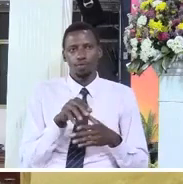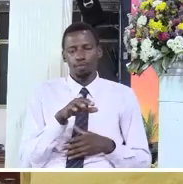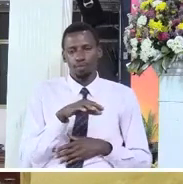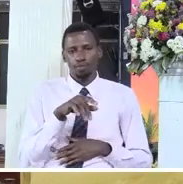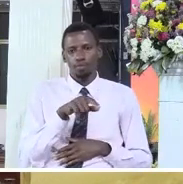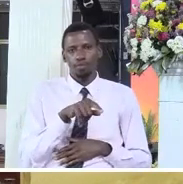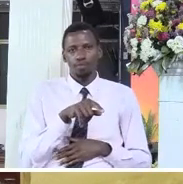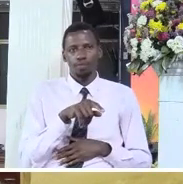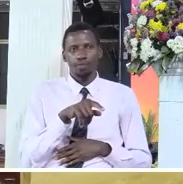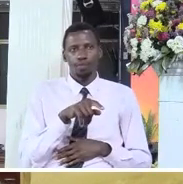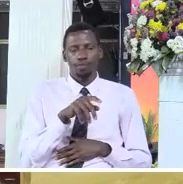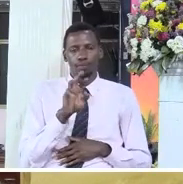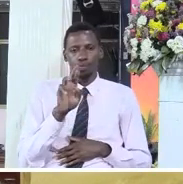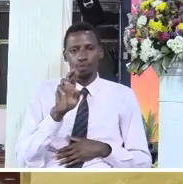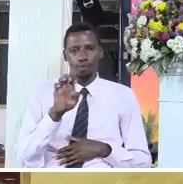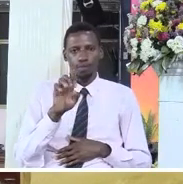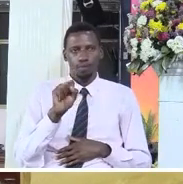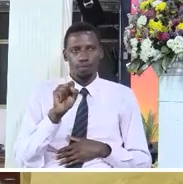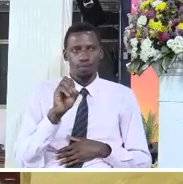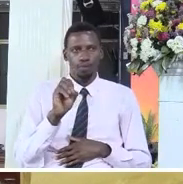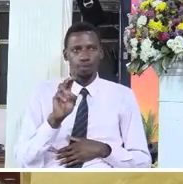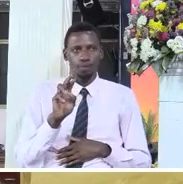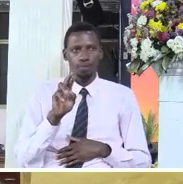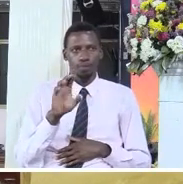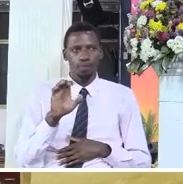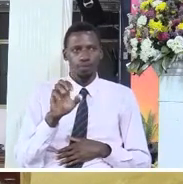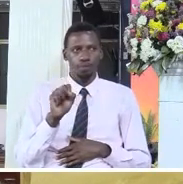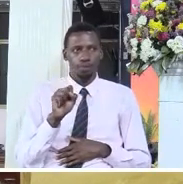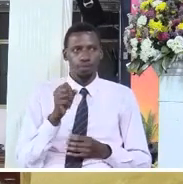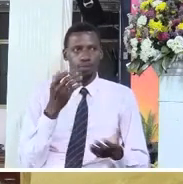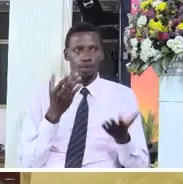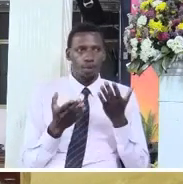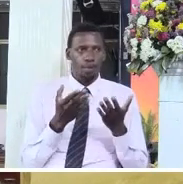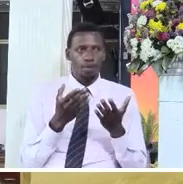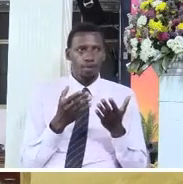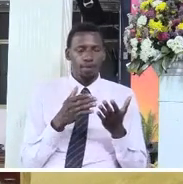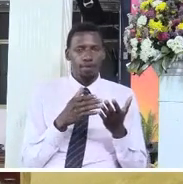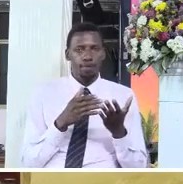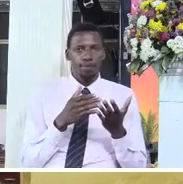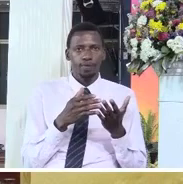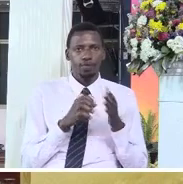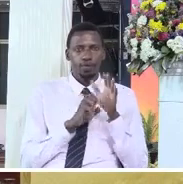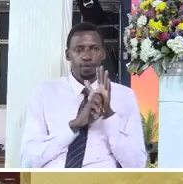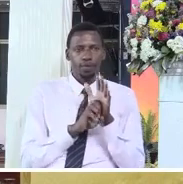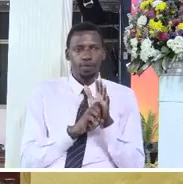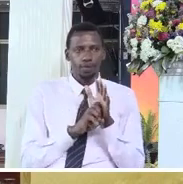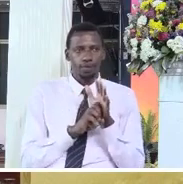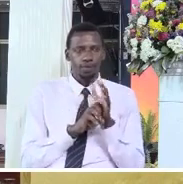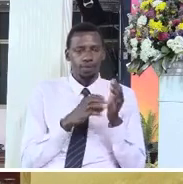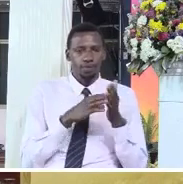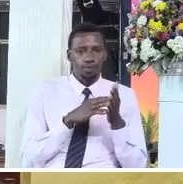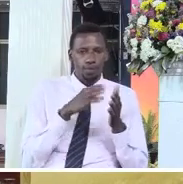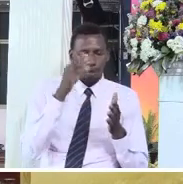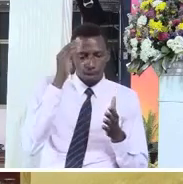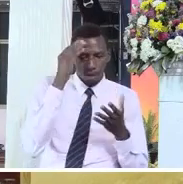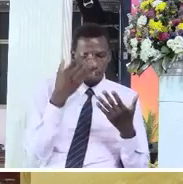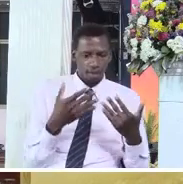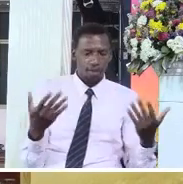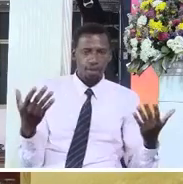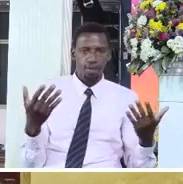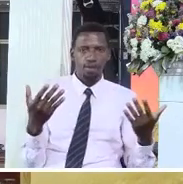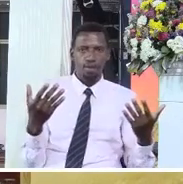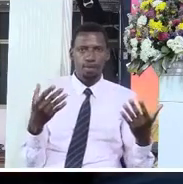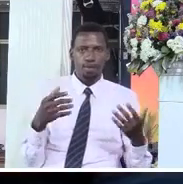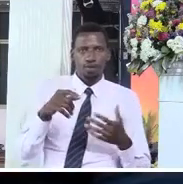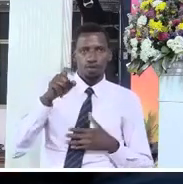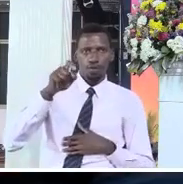Some of the... if maybe we are talking about learning instruments, you'll